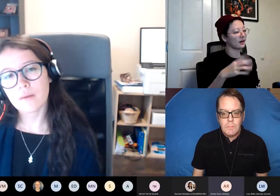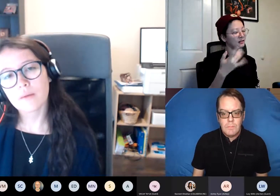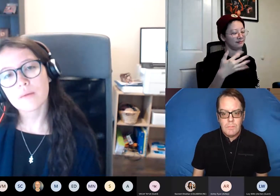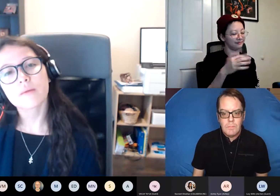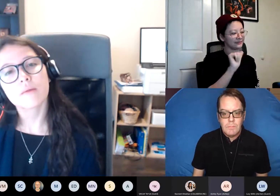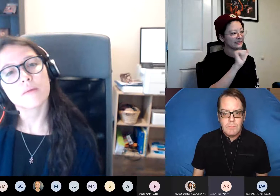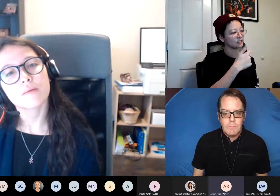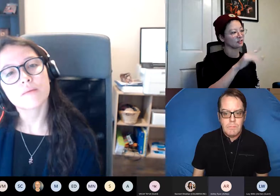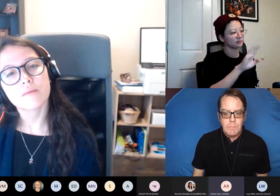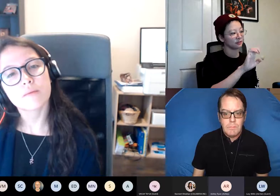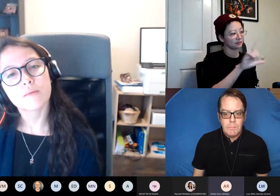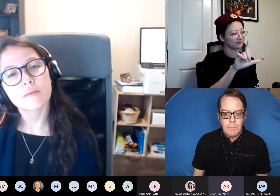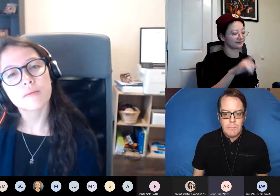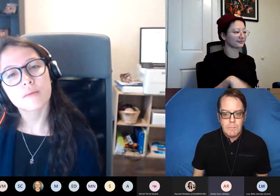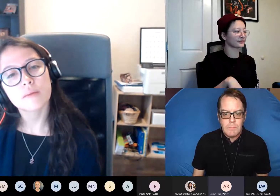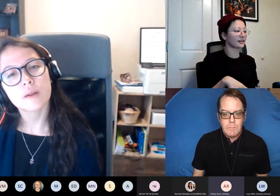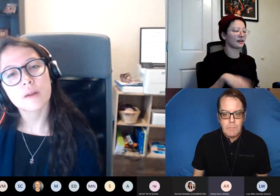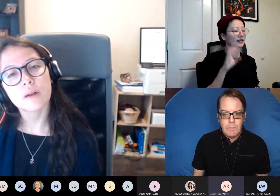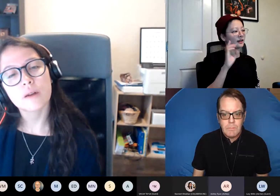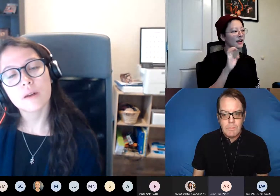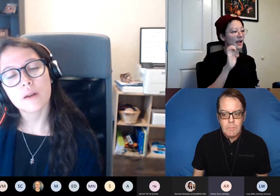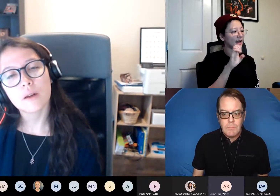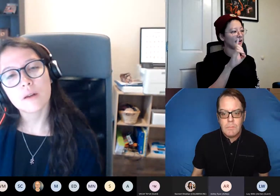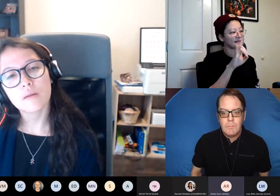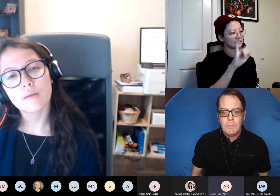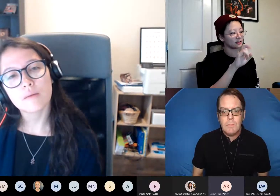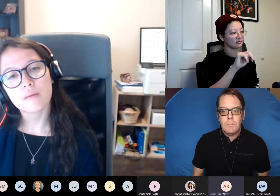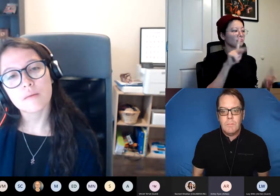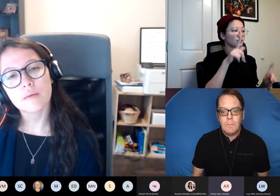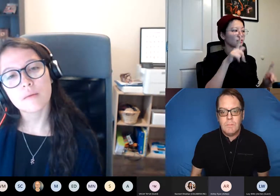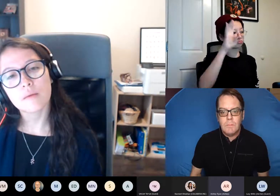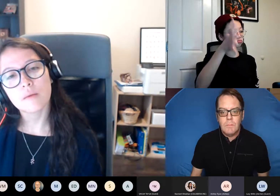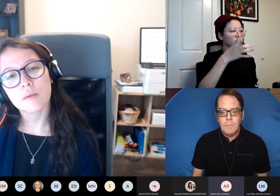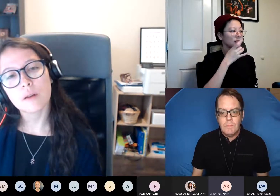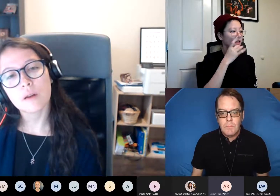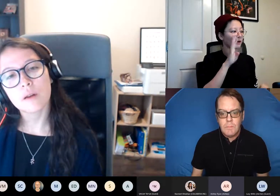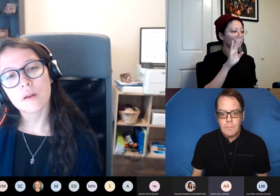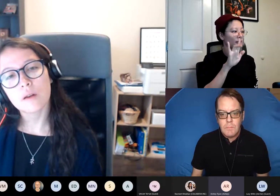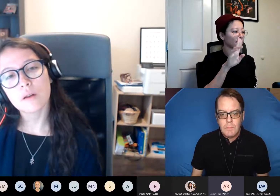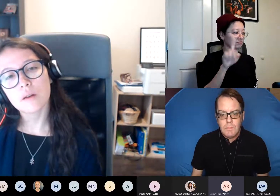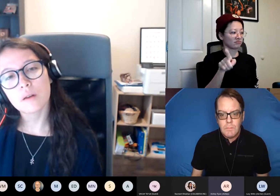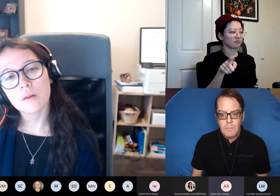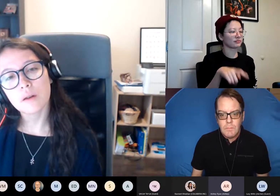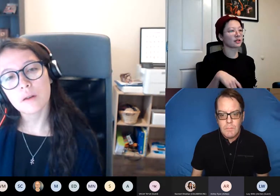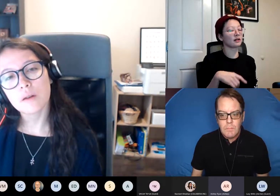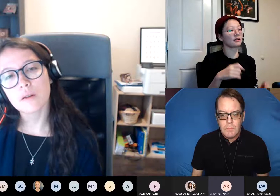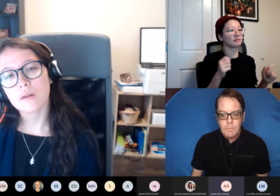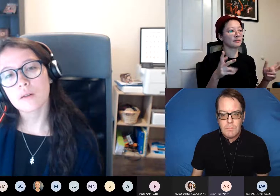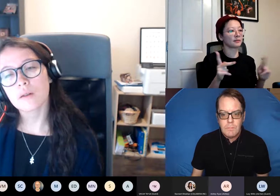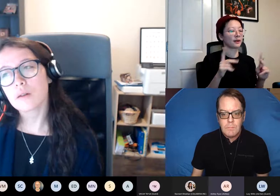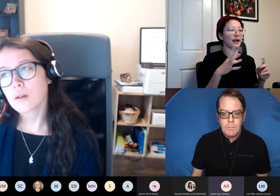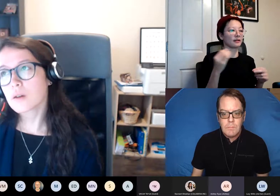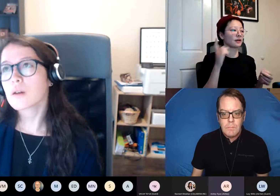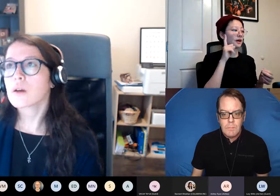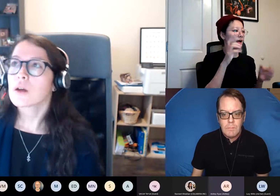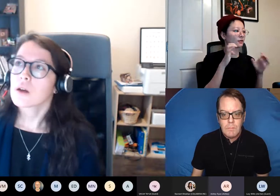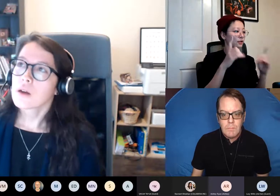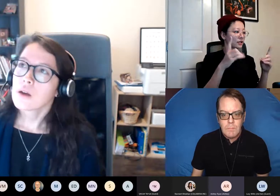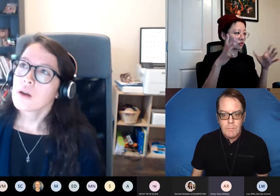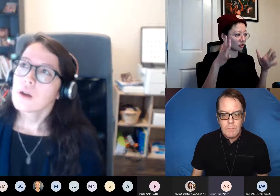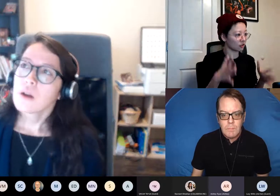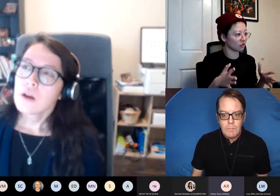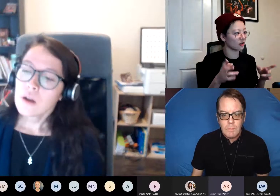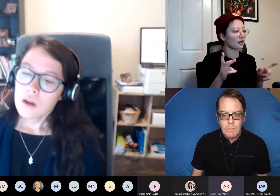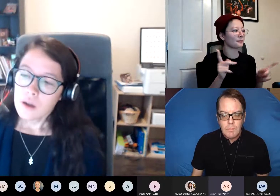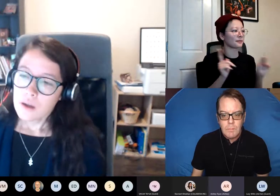There was quite many famous people at that conference, such as Alexander Graham Bell, Thomas Edison, the